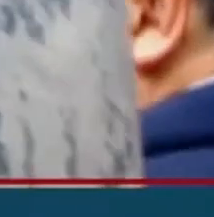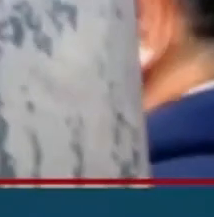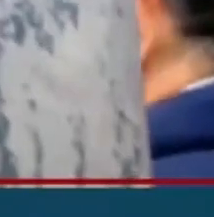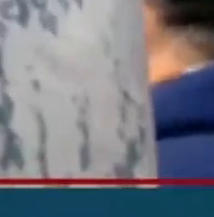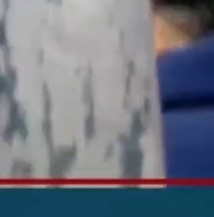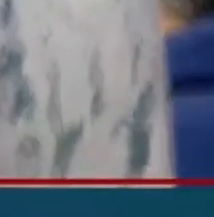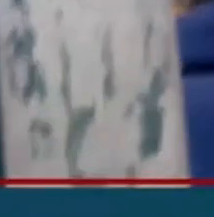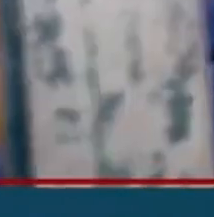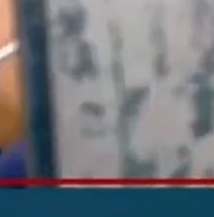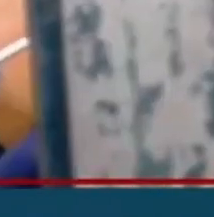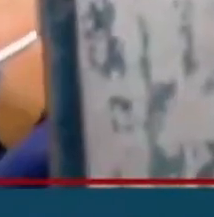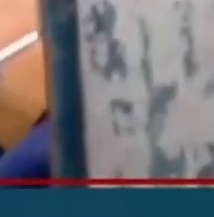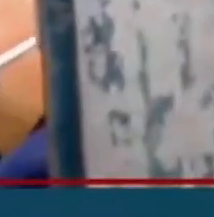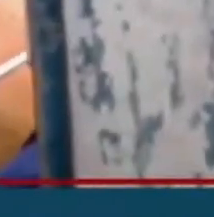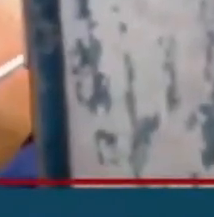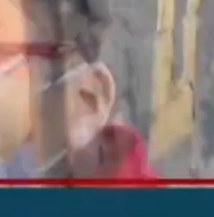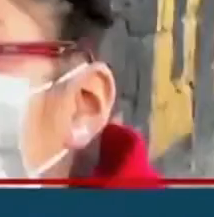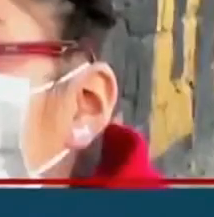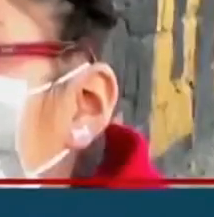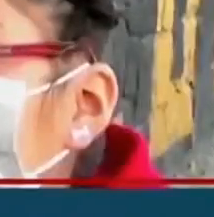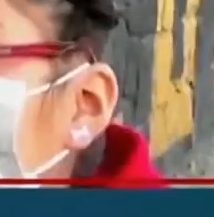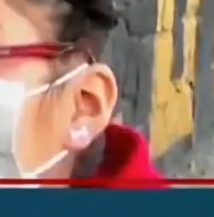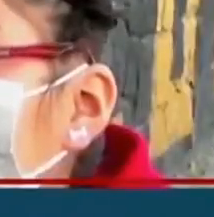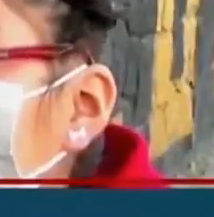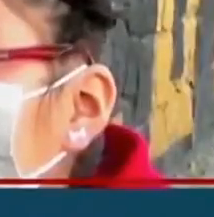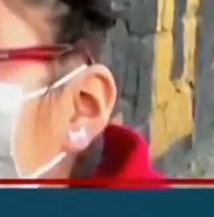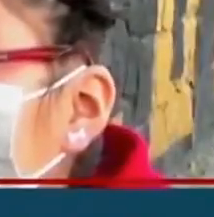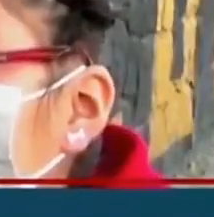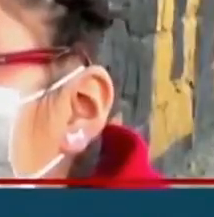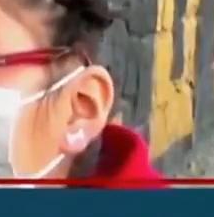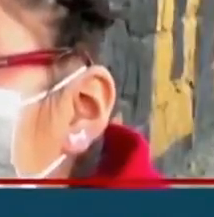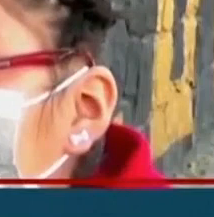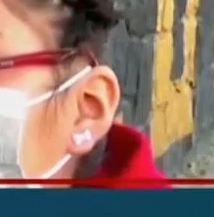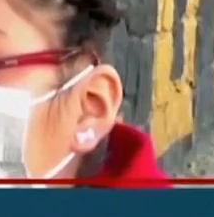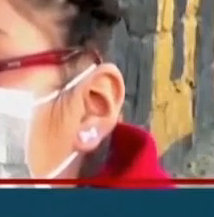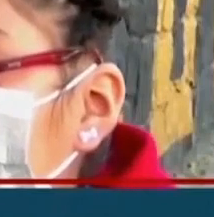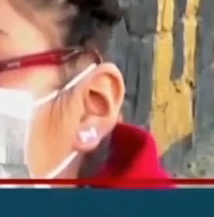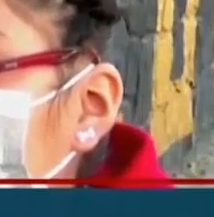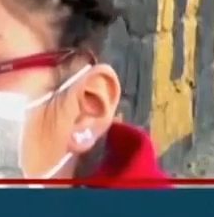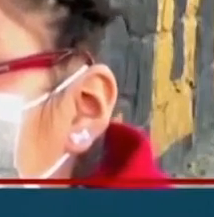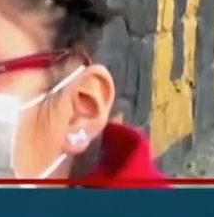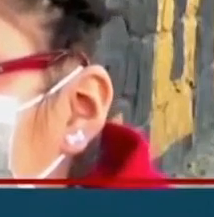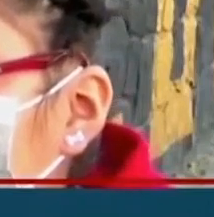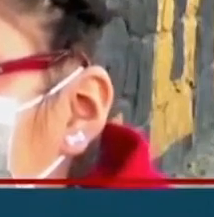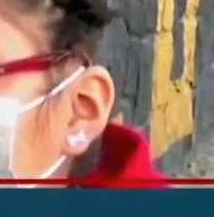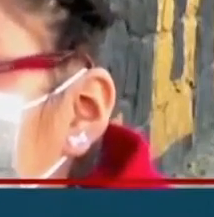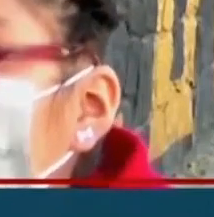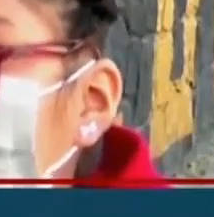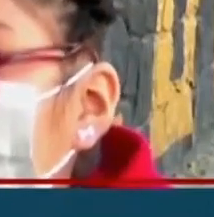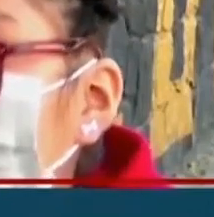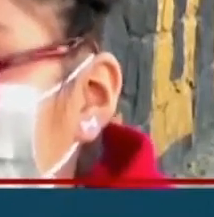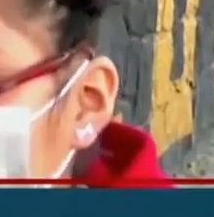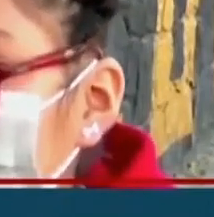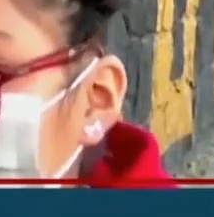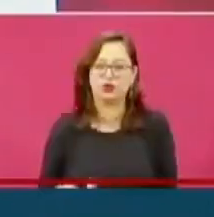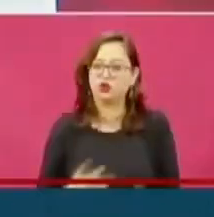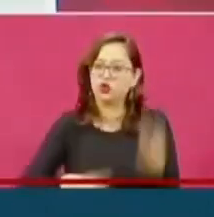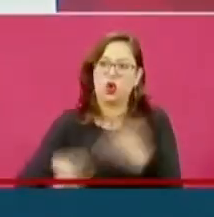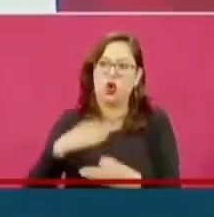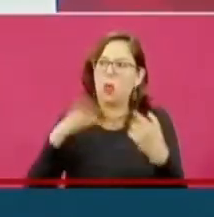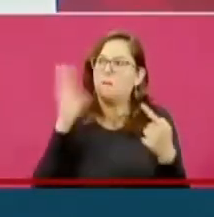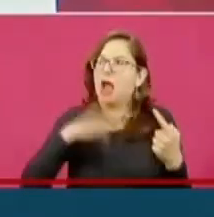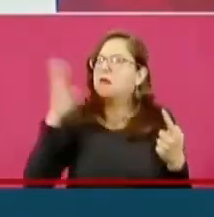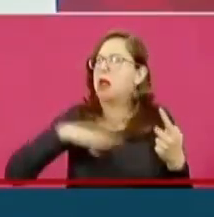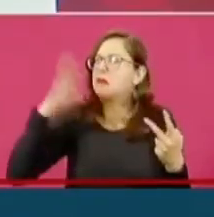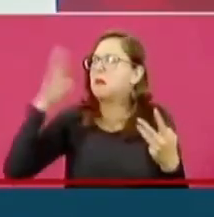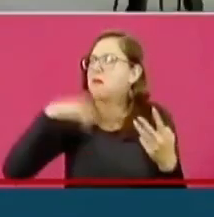Now there are only 14 because there is no water. We cannot supply all the classrooms, which usually have 30 students.